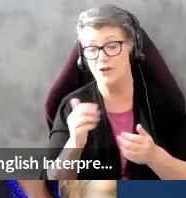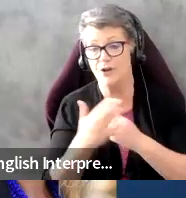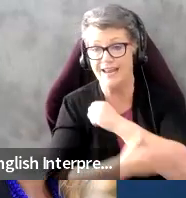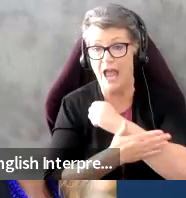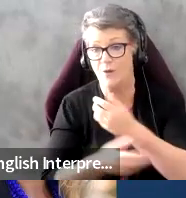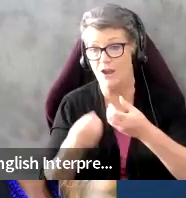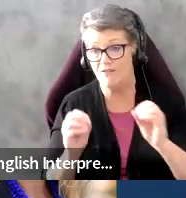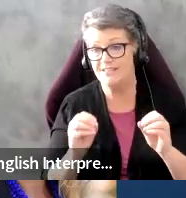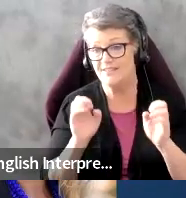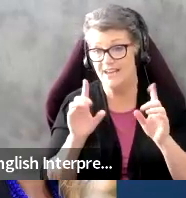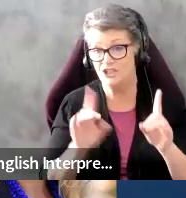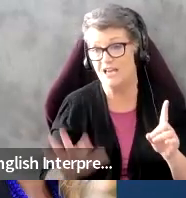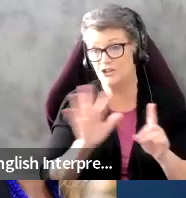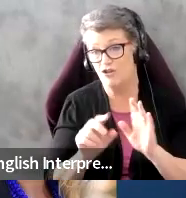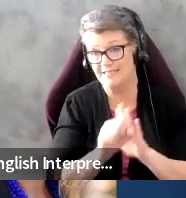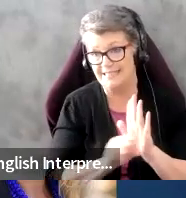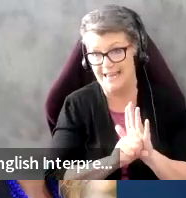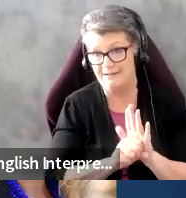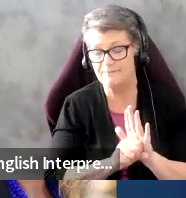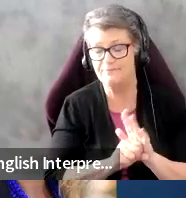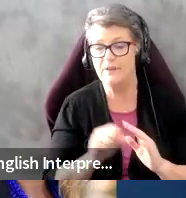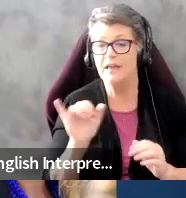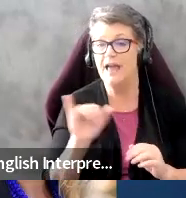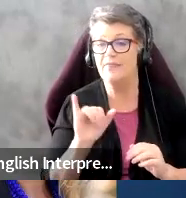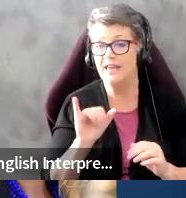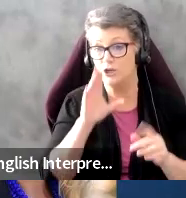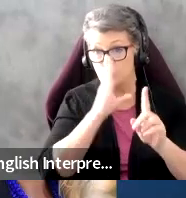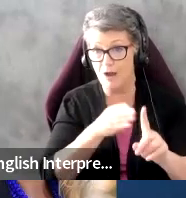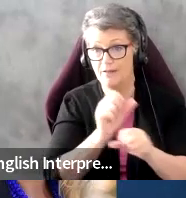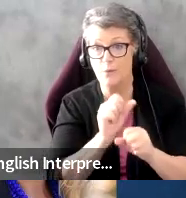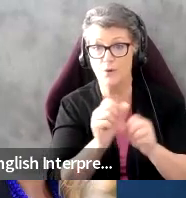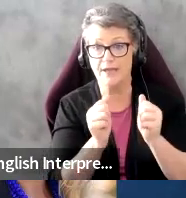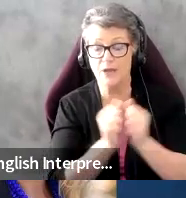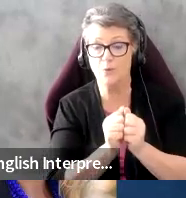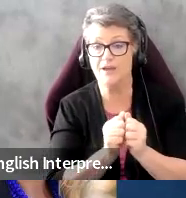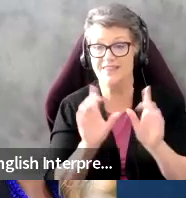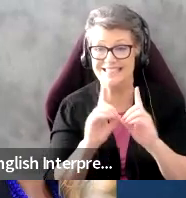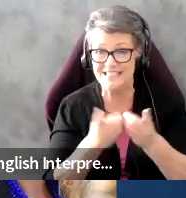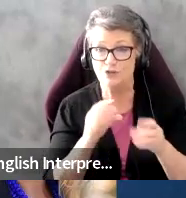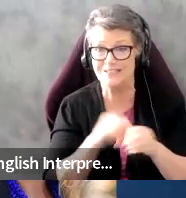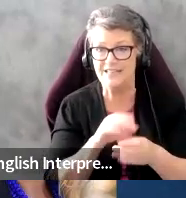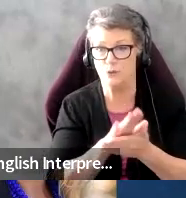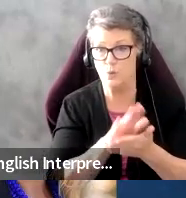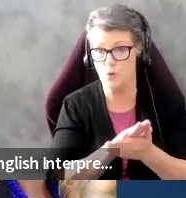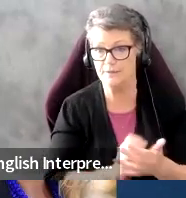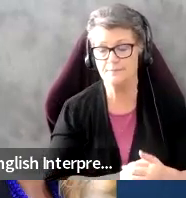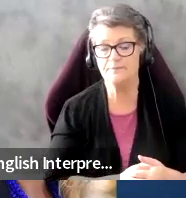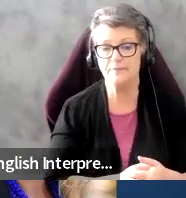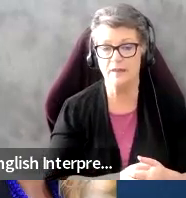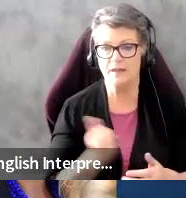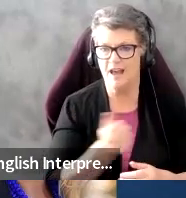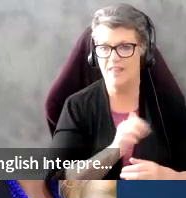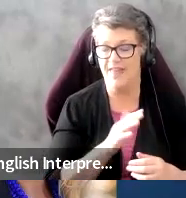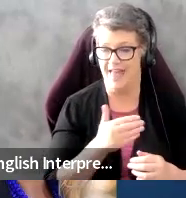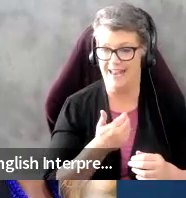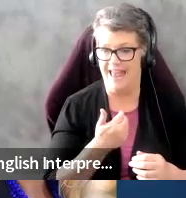of education across the state, as well as directly working with districts and school sites that have landed